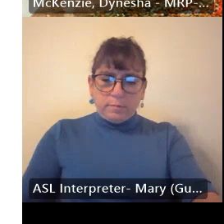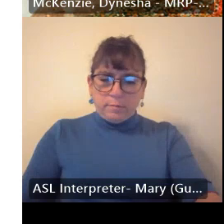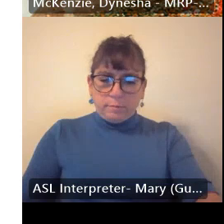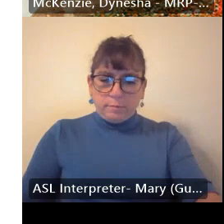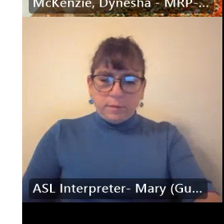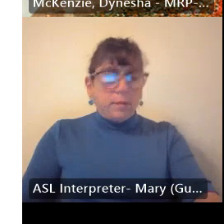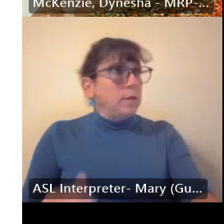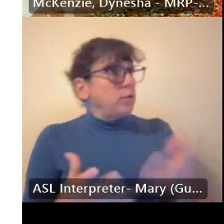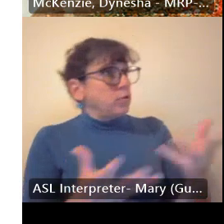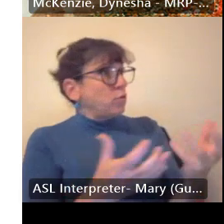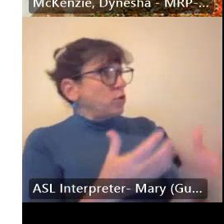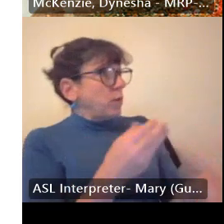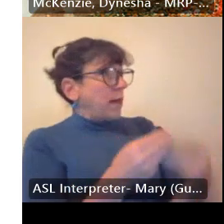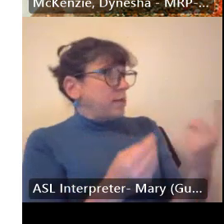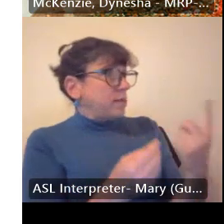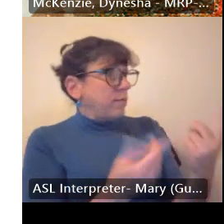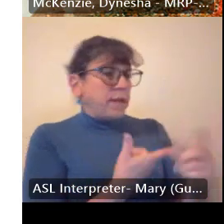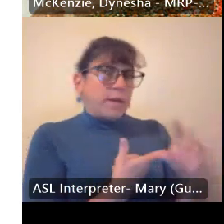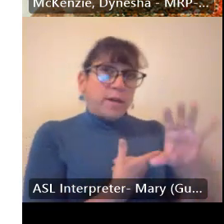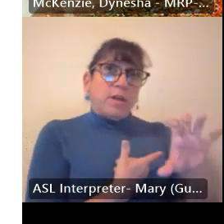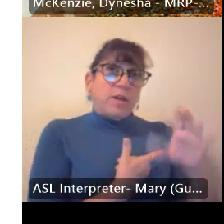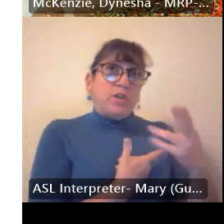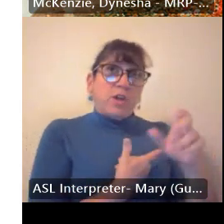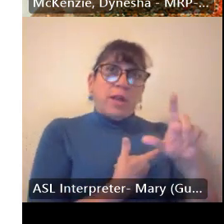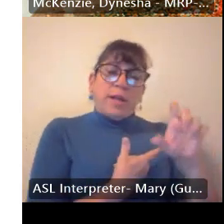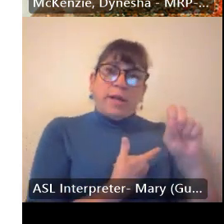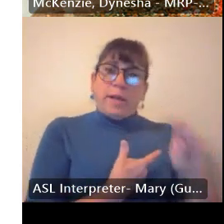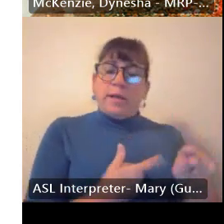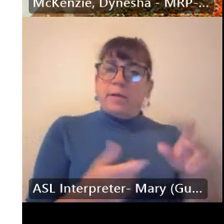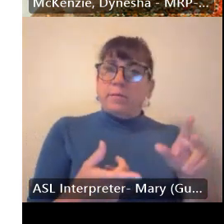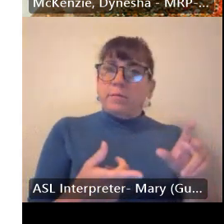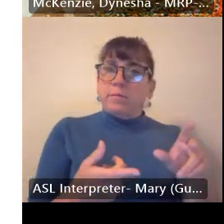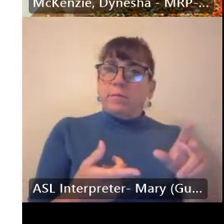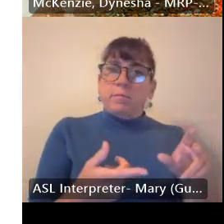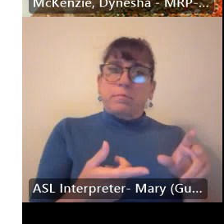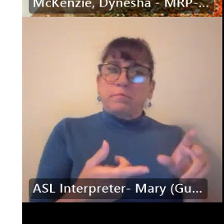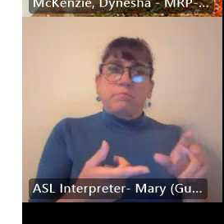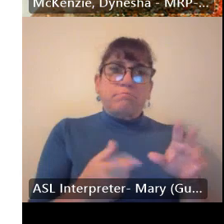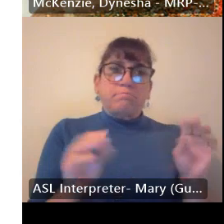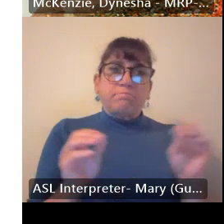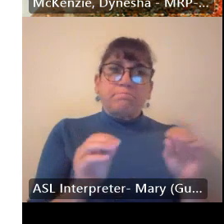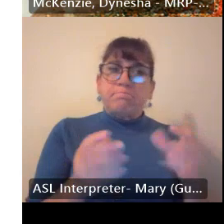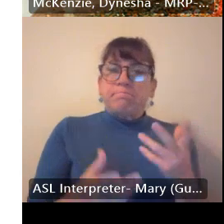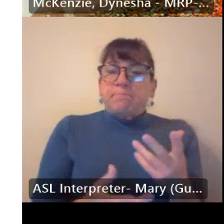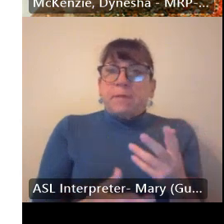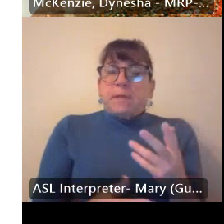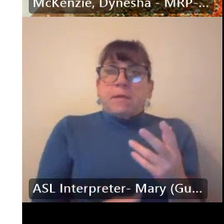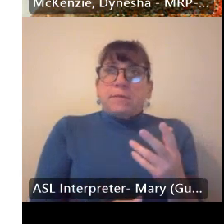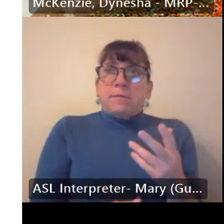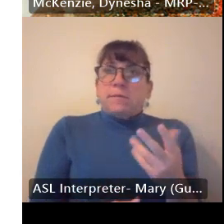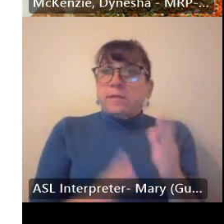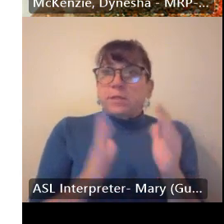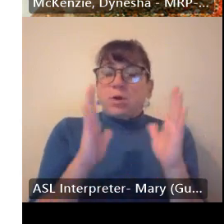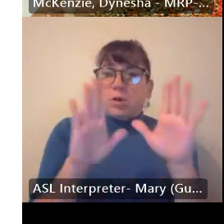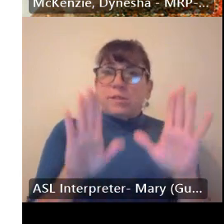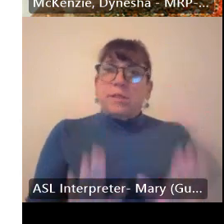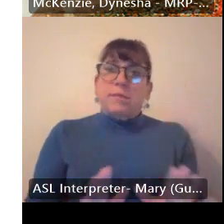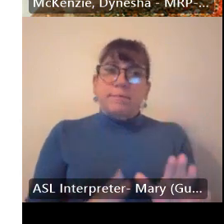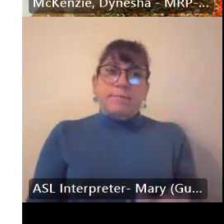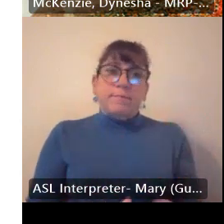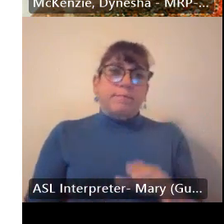awesome. Right. So so A11 guidance is considered